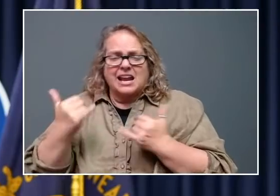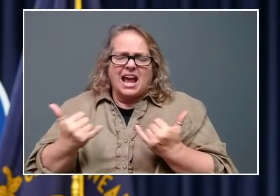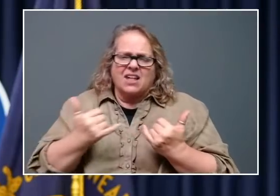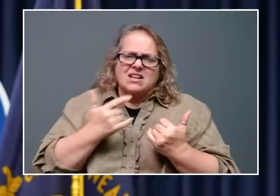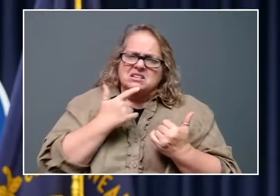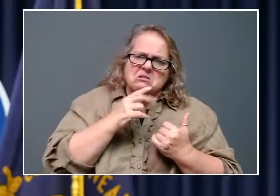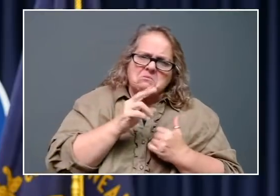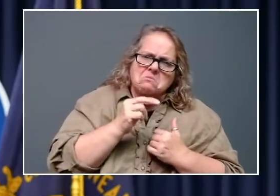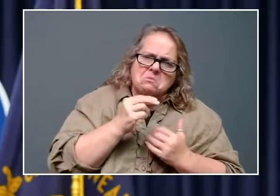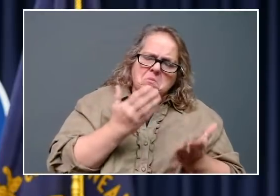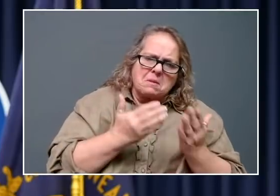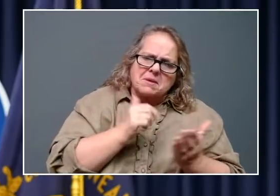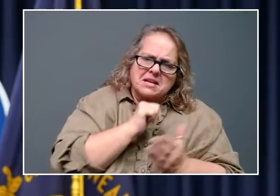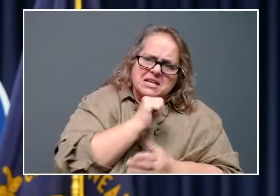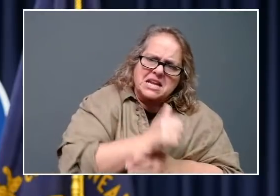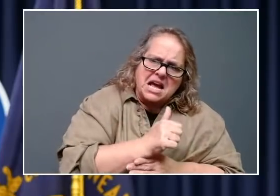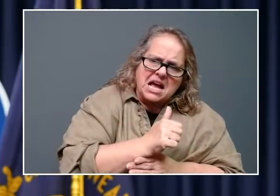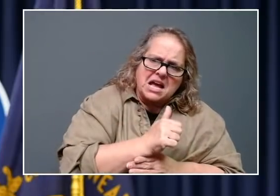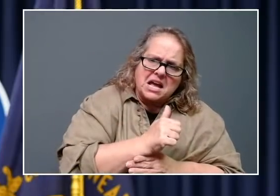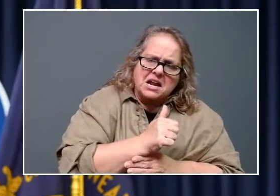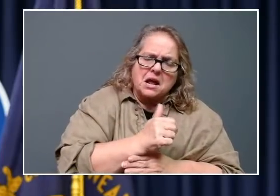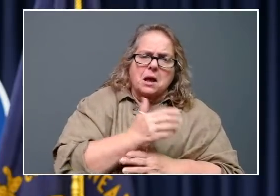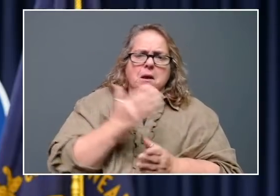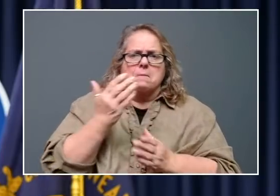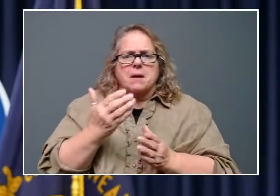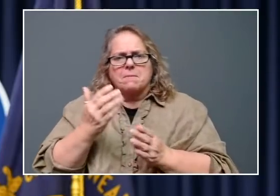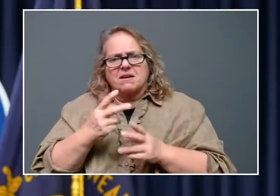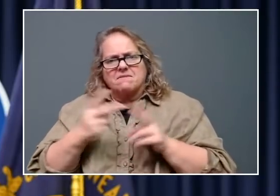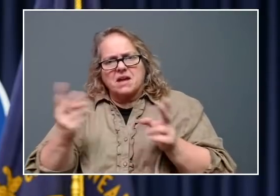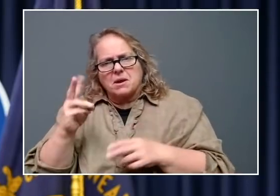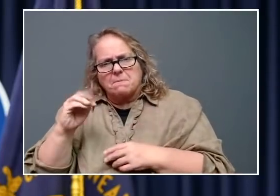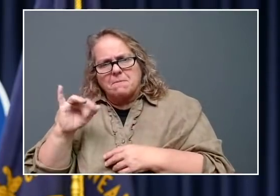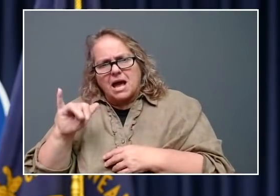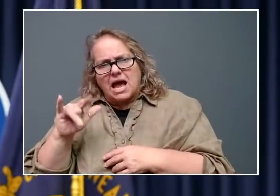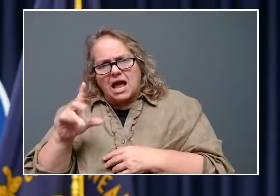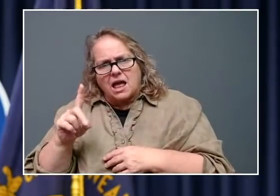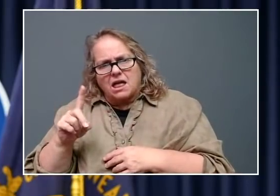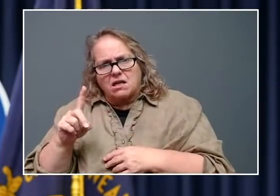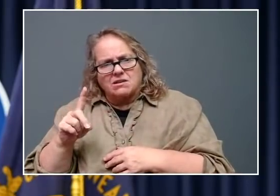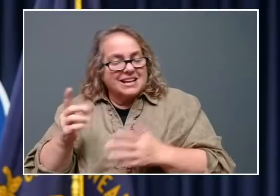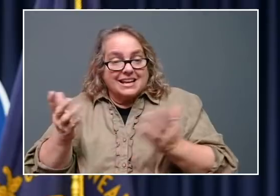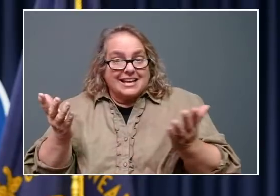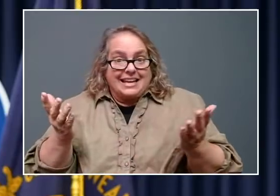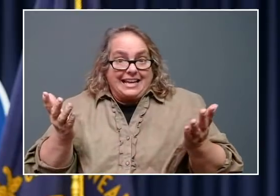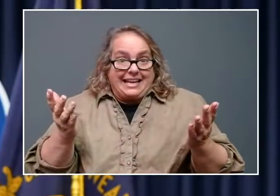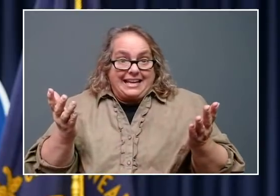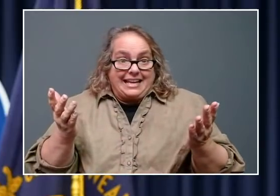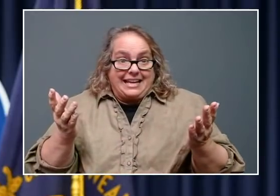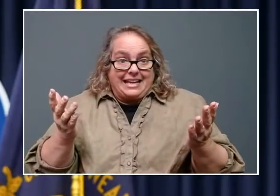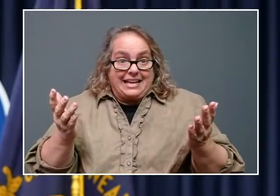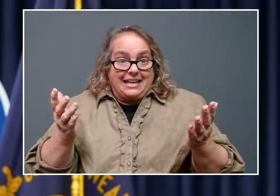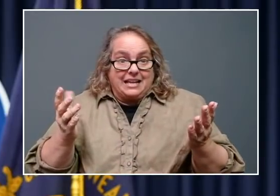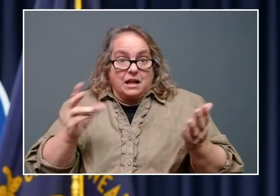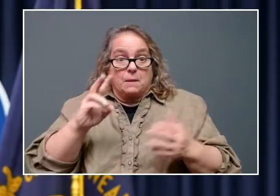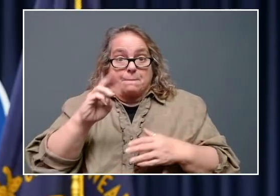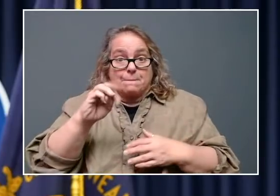milder, or maybe it's even a lot milder than Delta. And milder than Delta could still be really